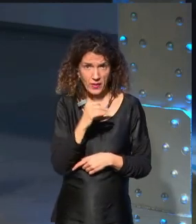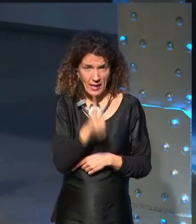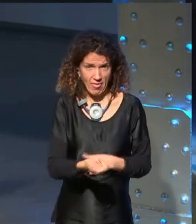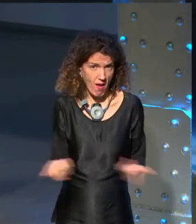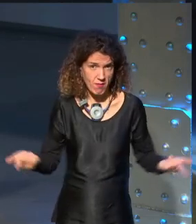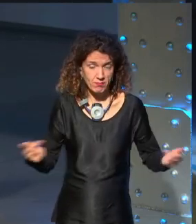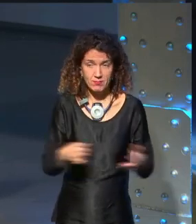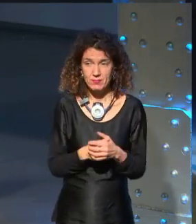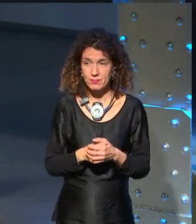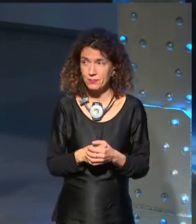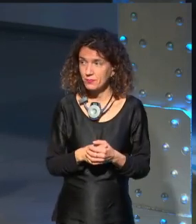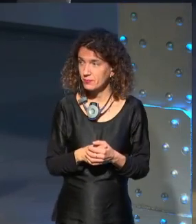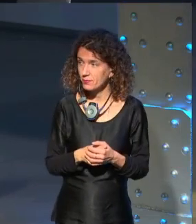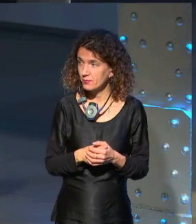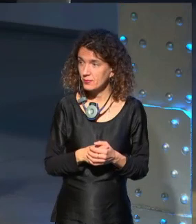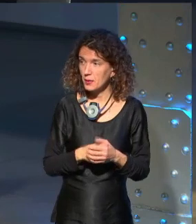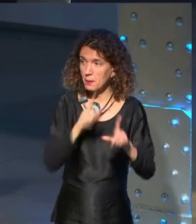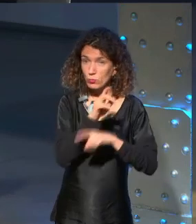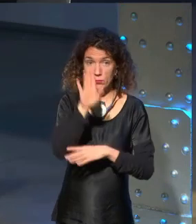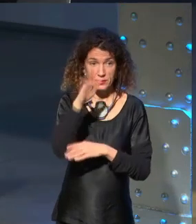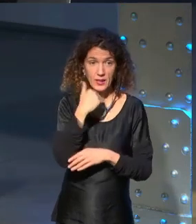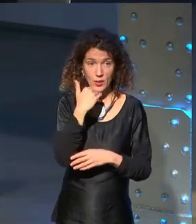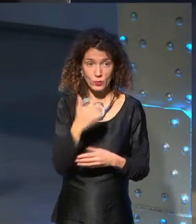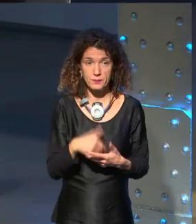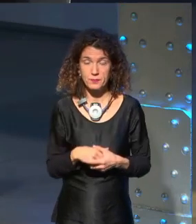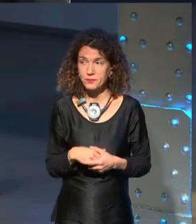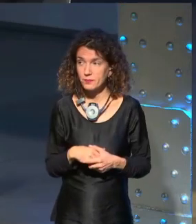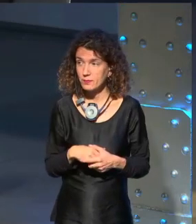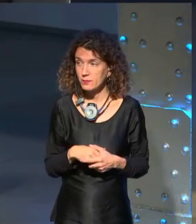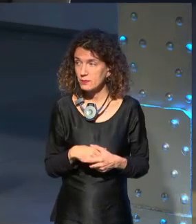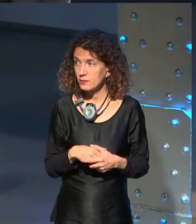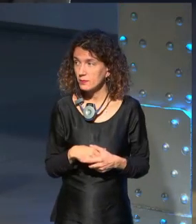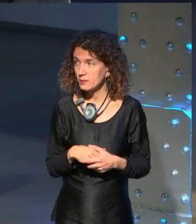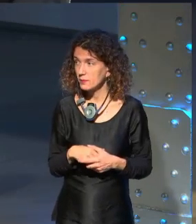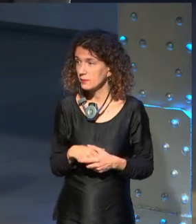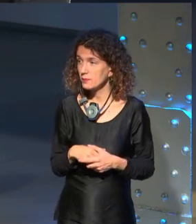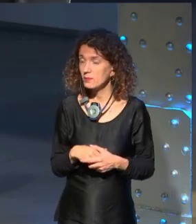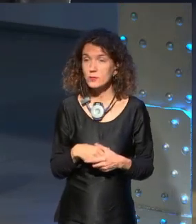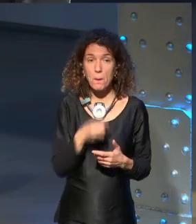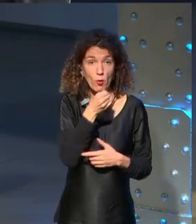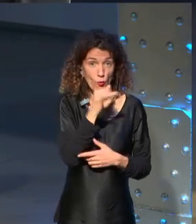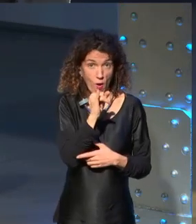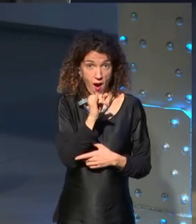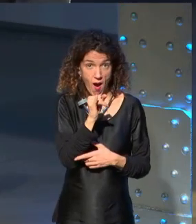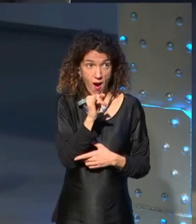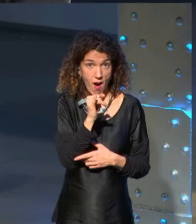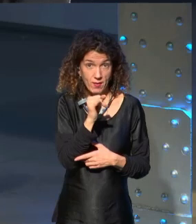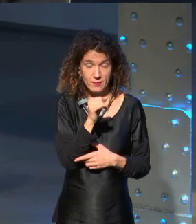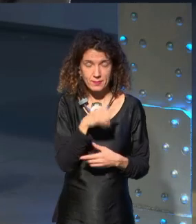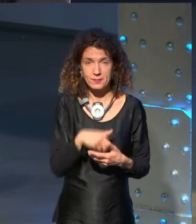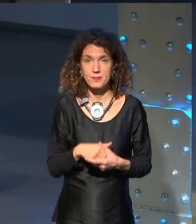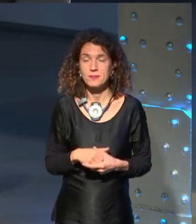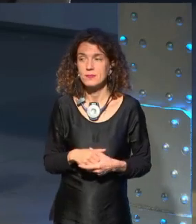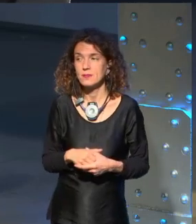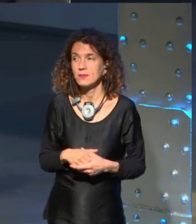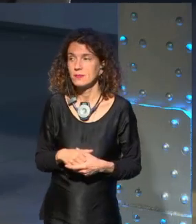lots of ideas and comments. Please don't be shy. Anyone? There are some microphones